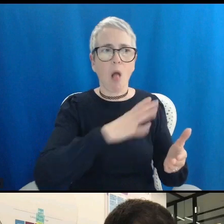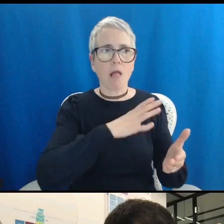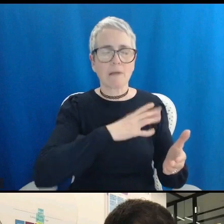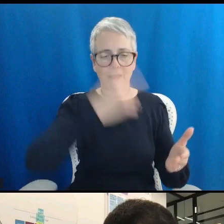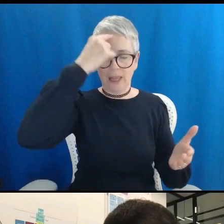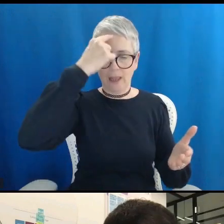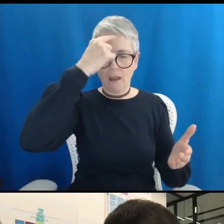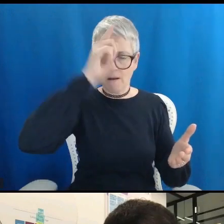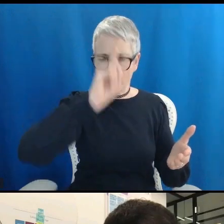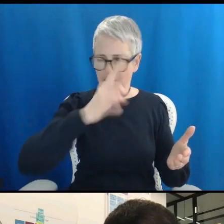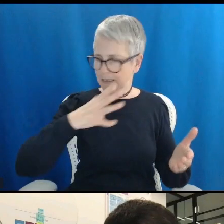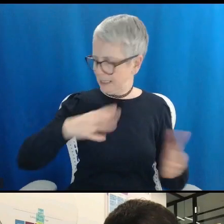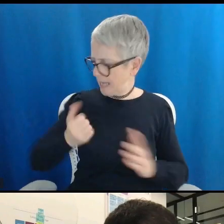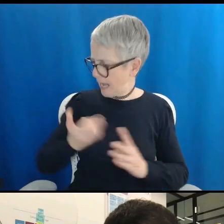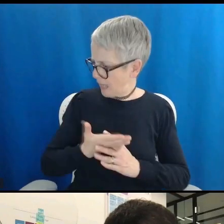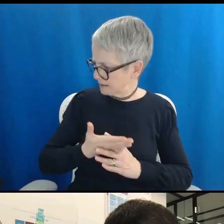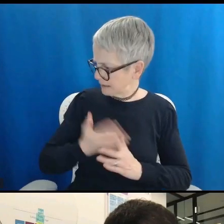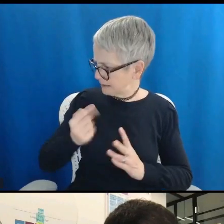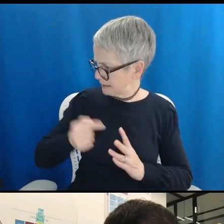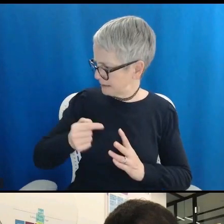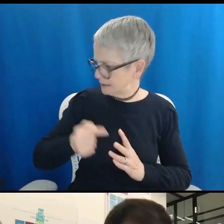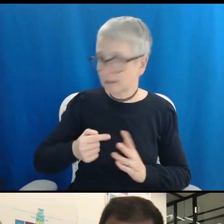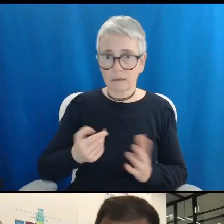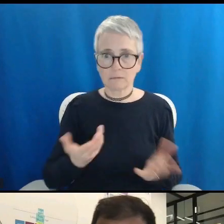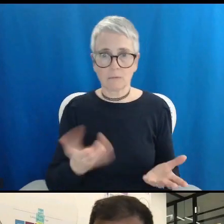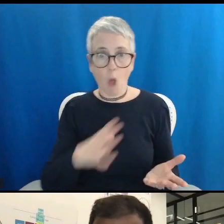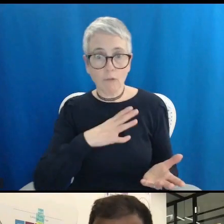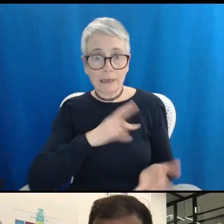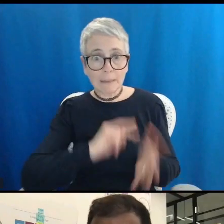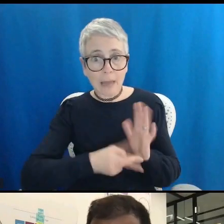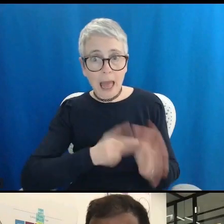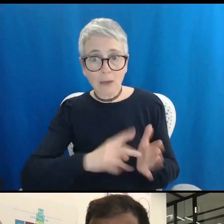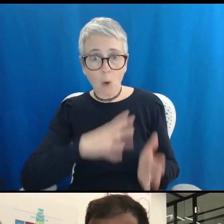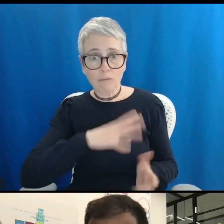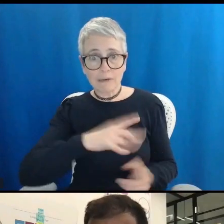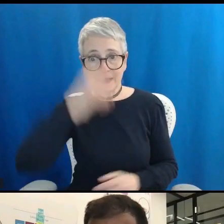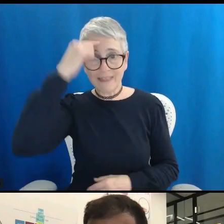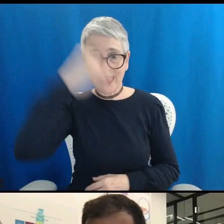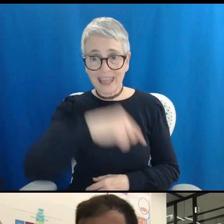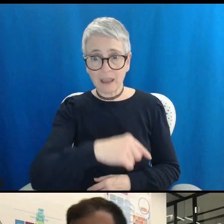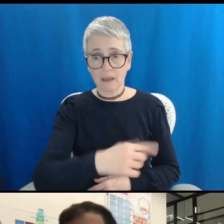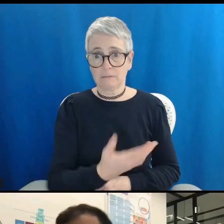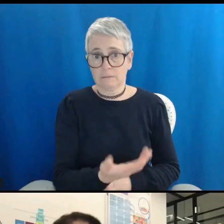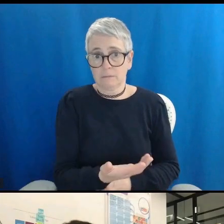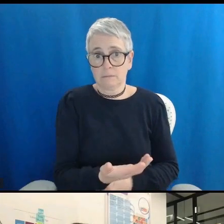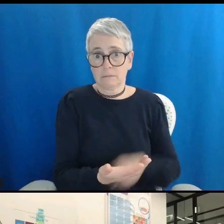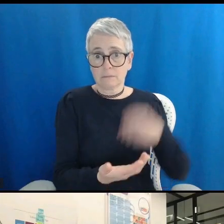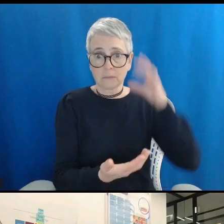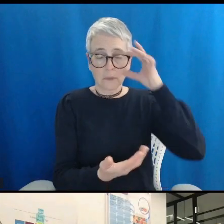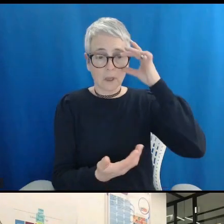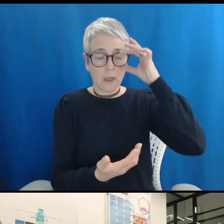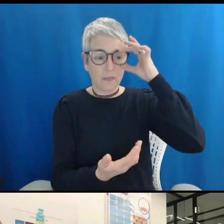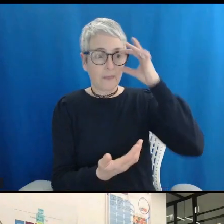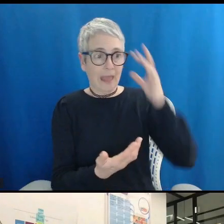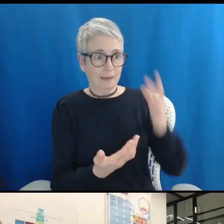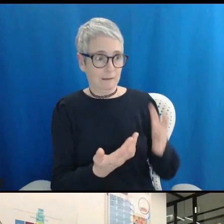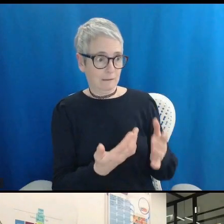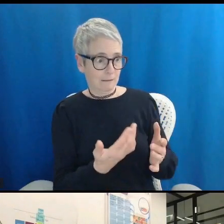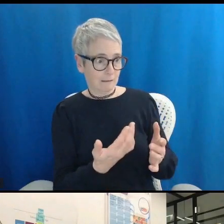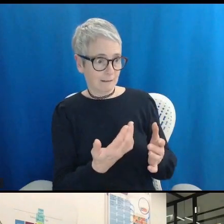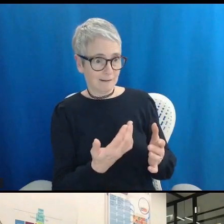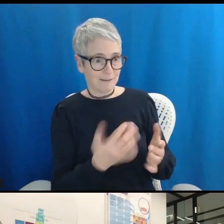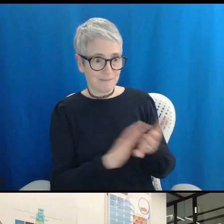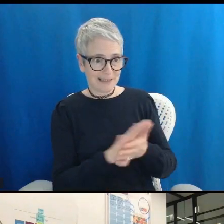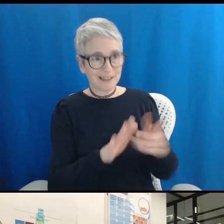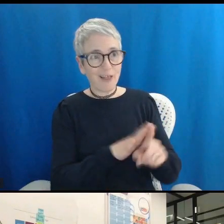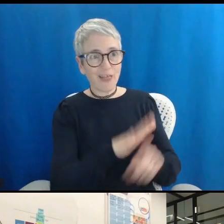accessibility might cause you a lot of heartache in the future if you start thinking about that stuff. We all know